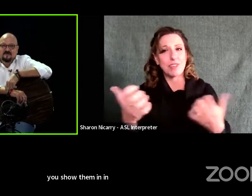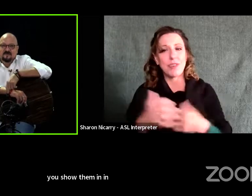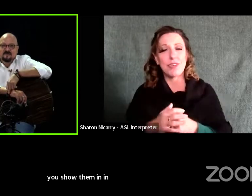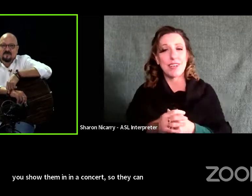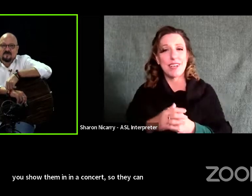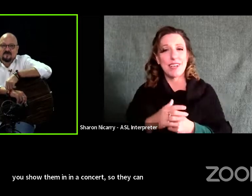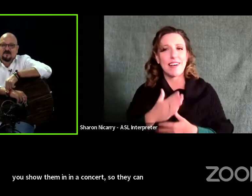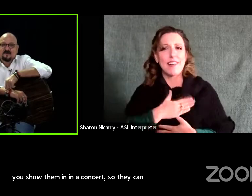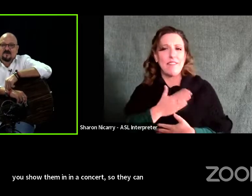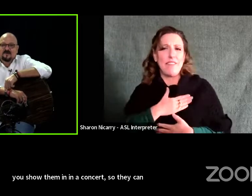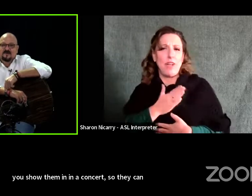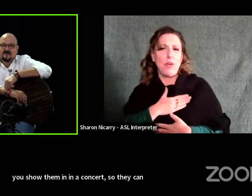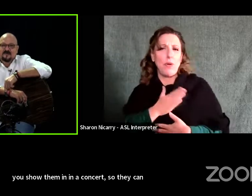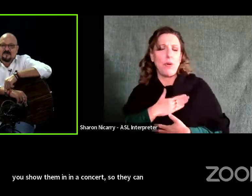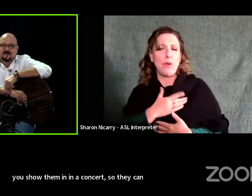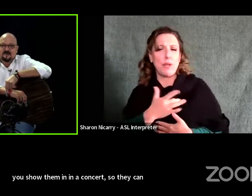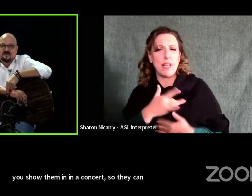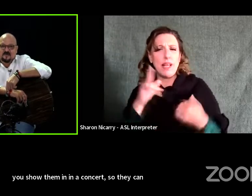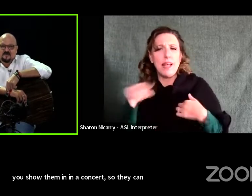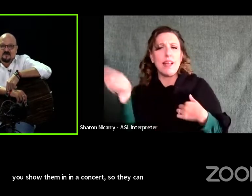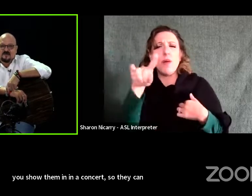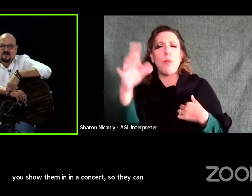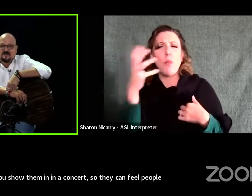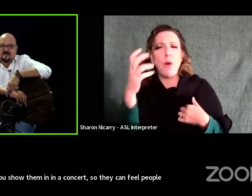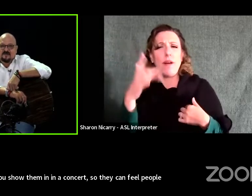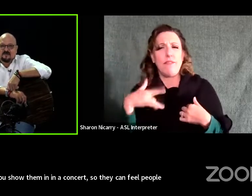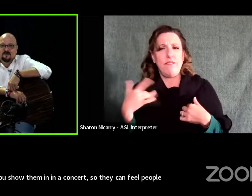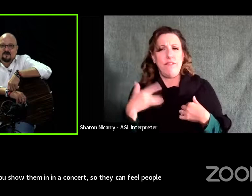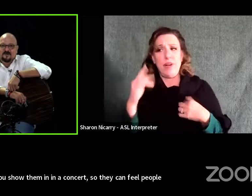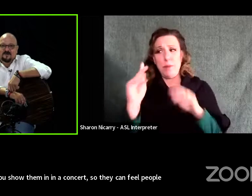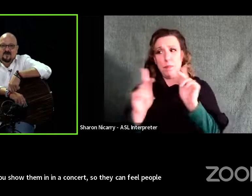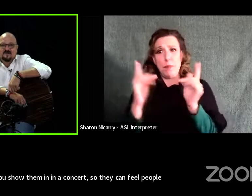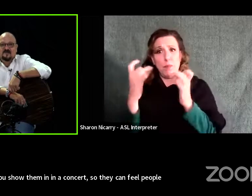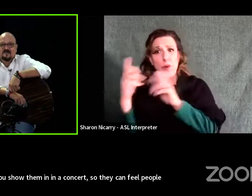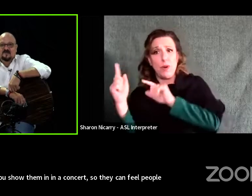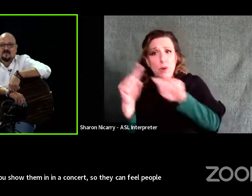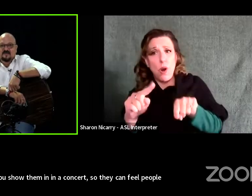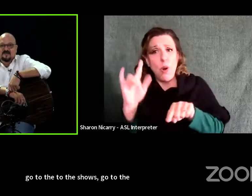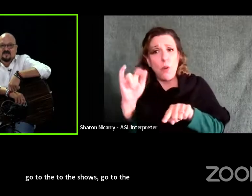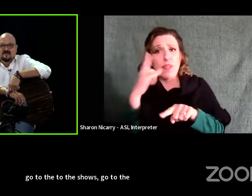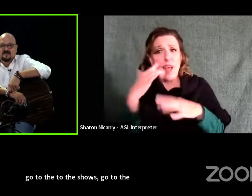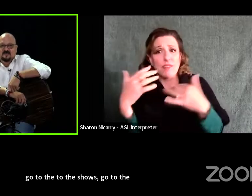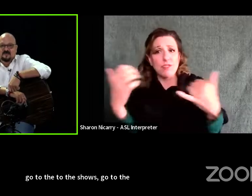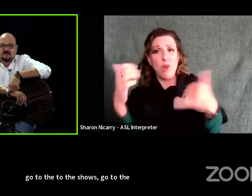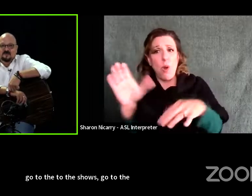feel. People go to the shows, go to the concerts